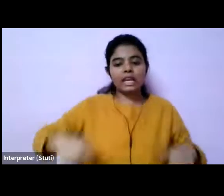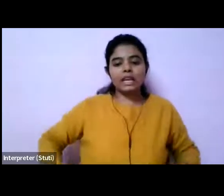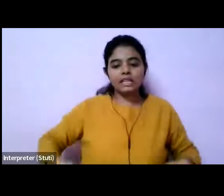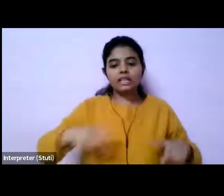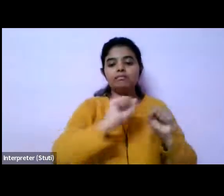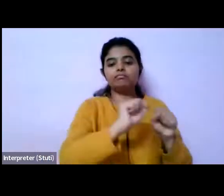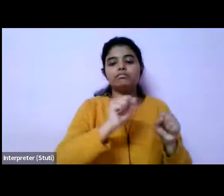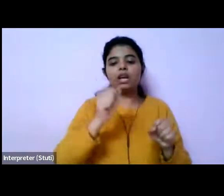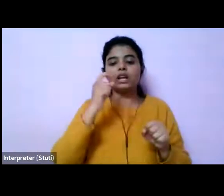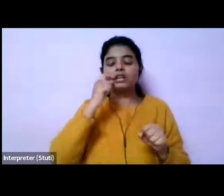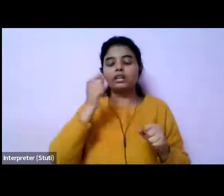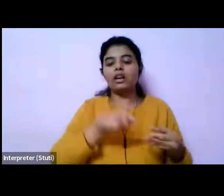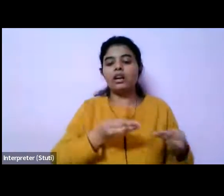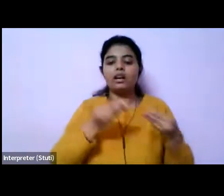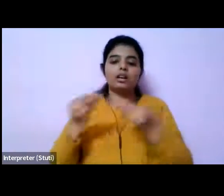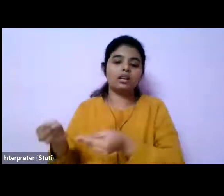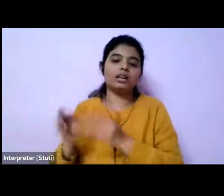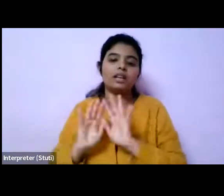wants to